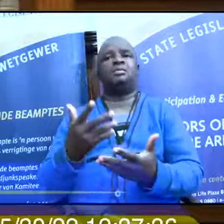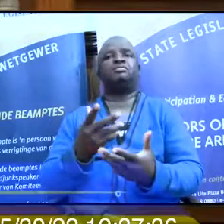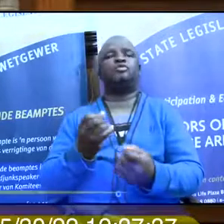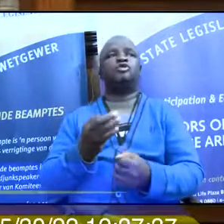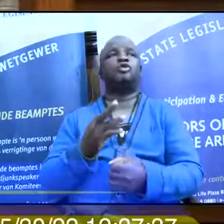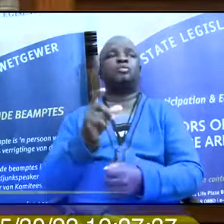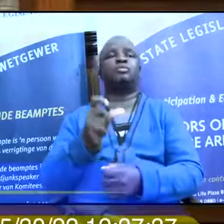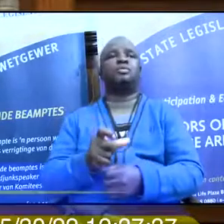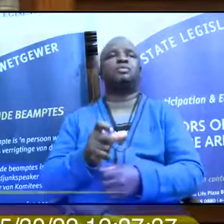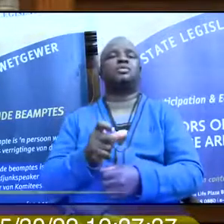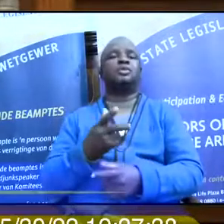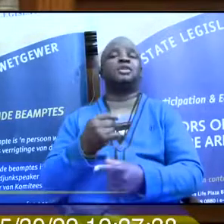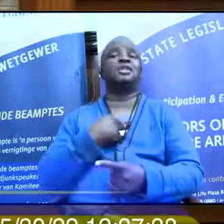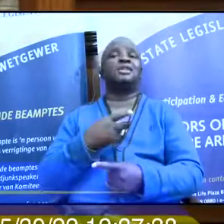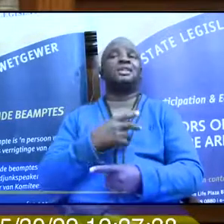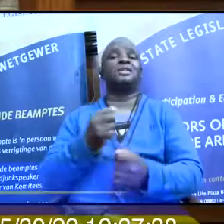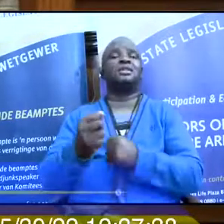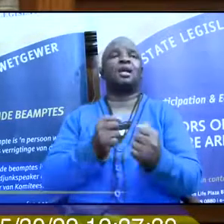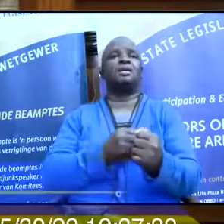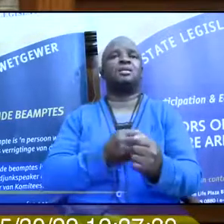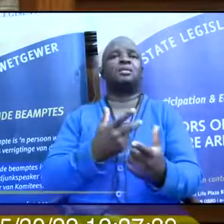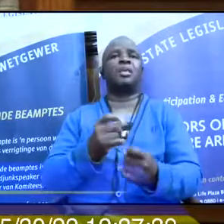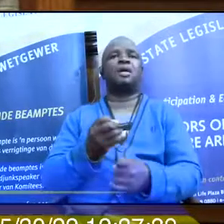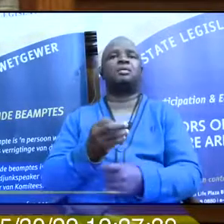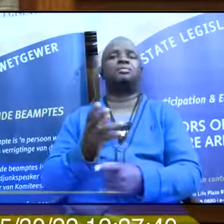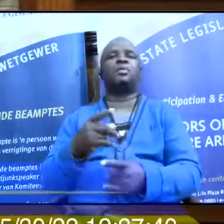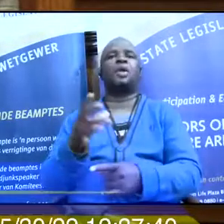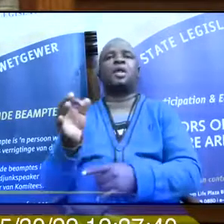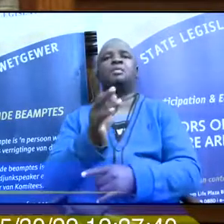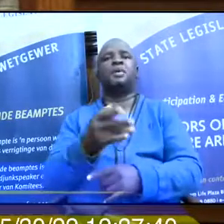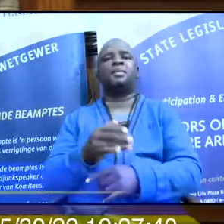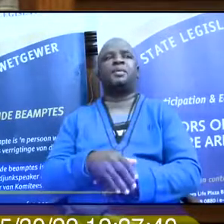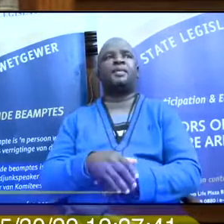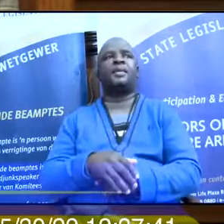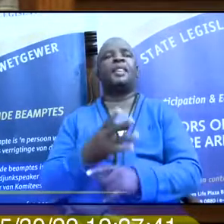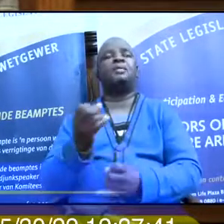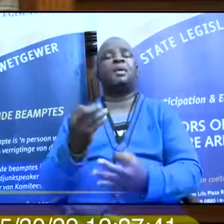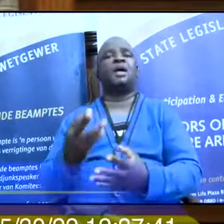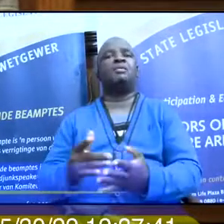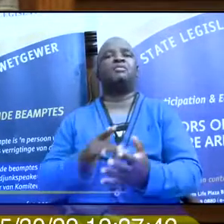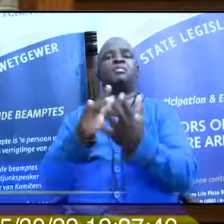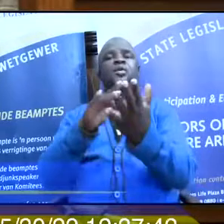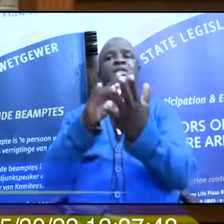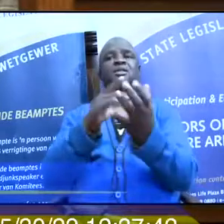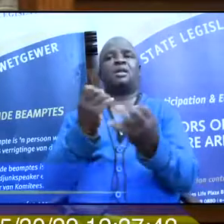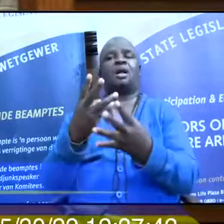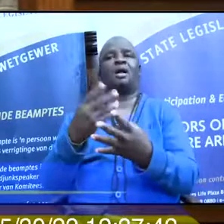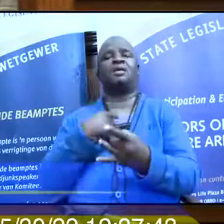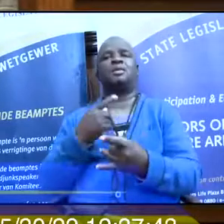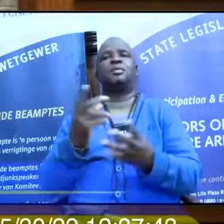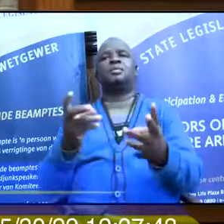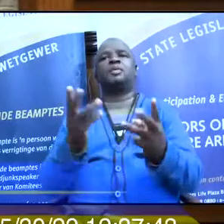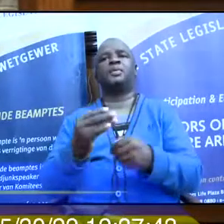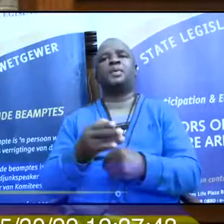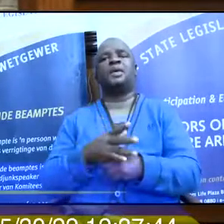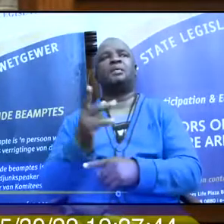within the structure but is not employed and here we've got vacant fund and post in various government departments and those polls are not filled there